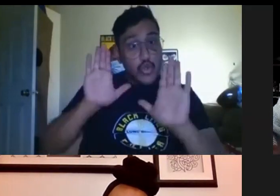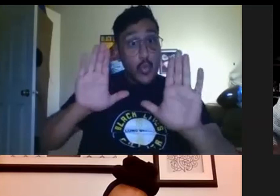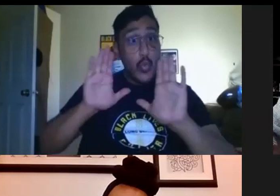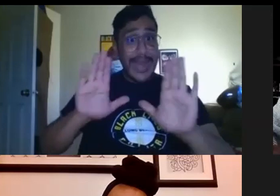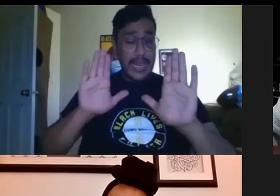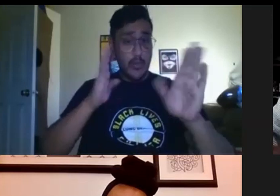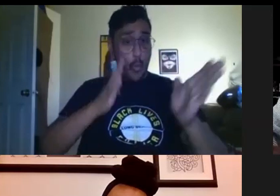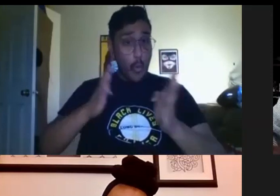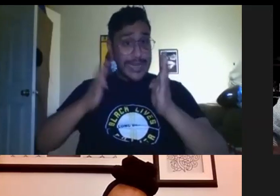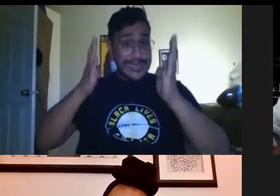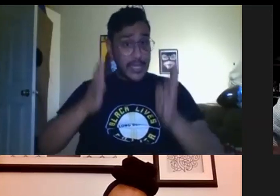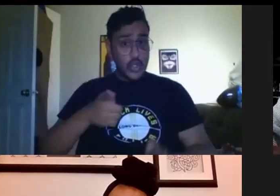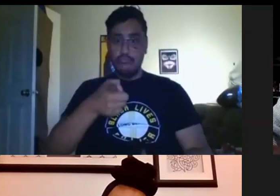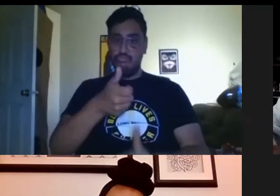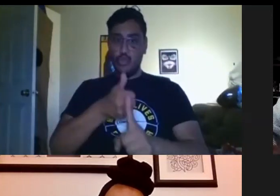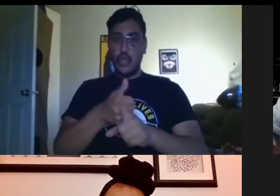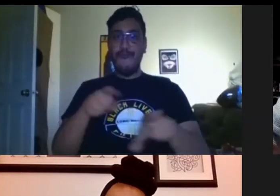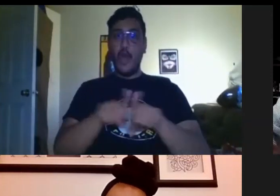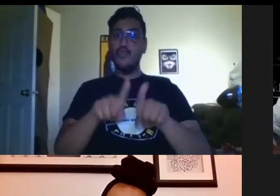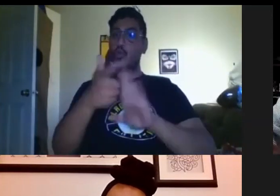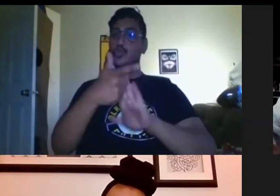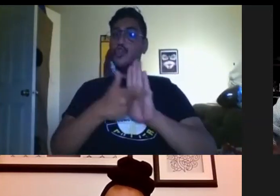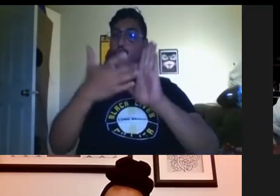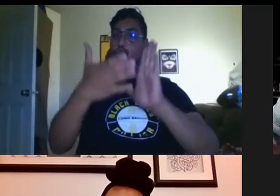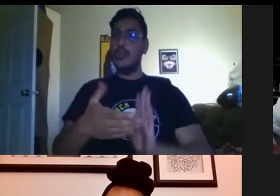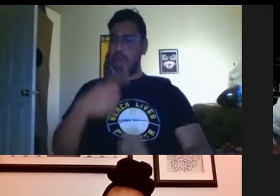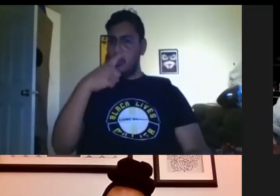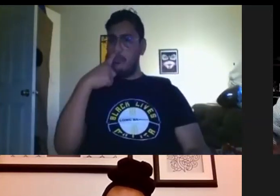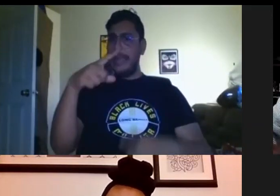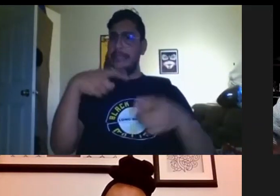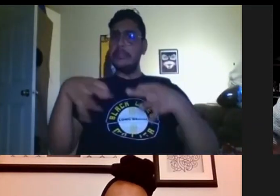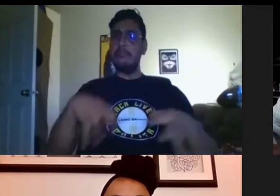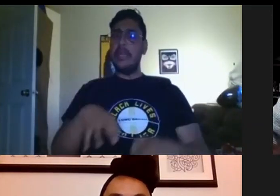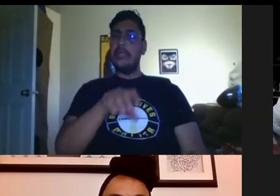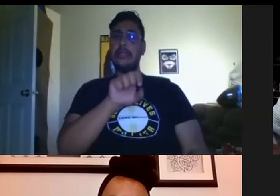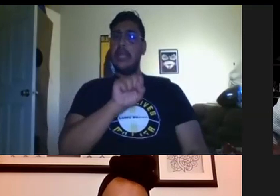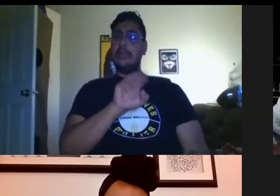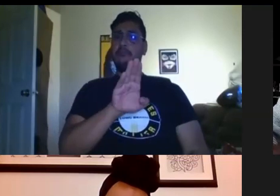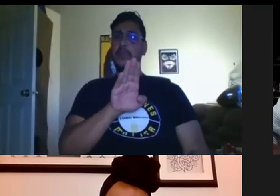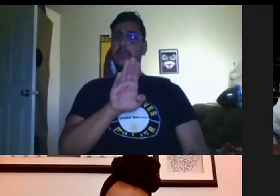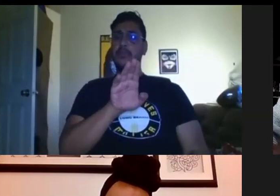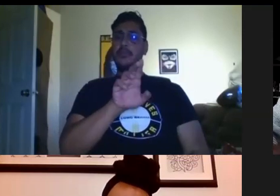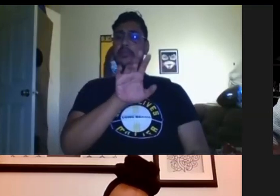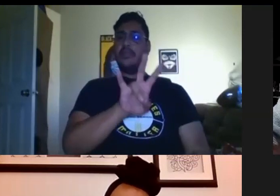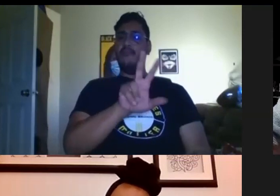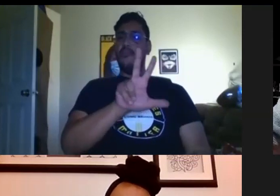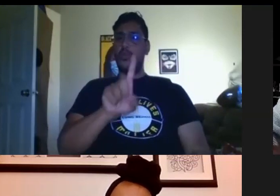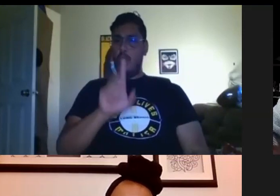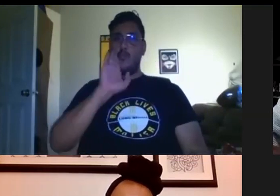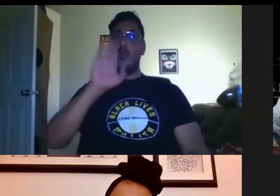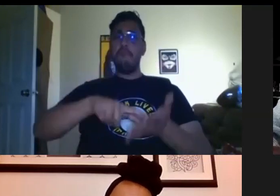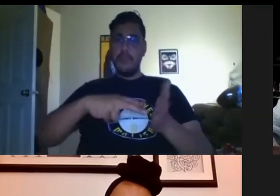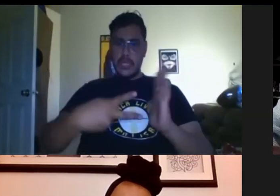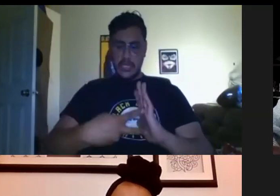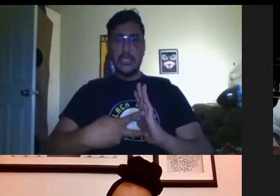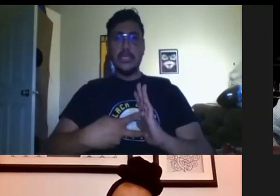you give us some of the legalities of what SB 731 will mean? For sure. And I